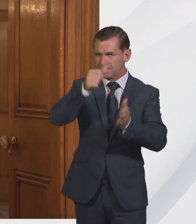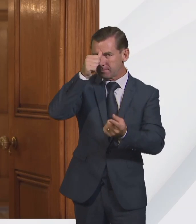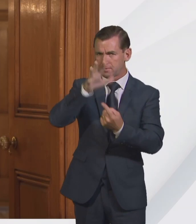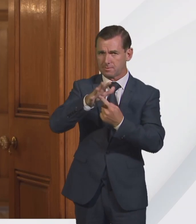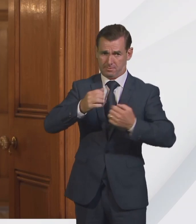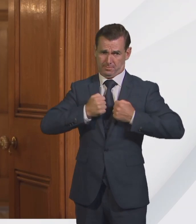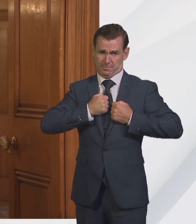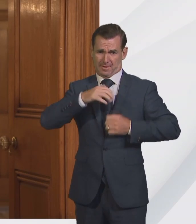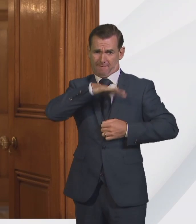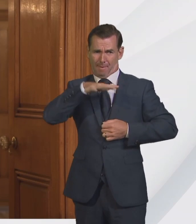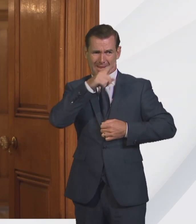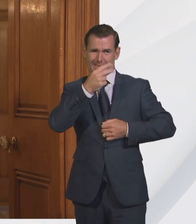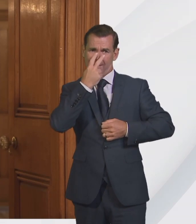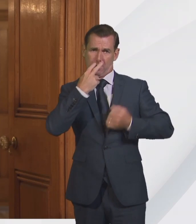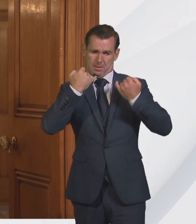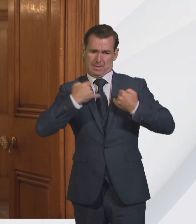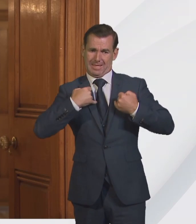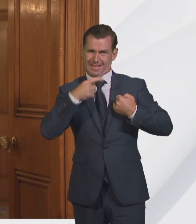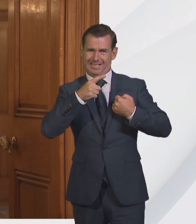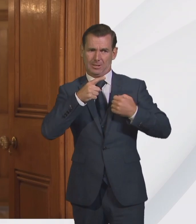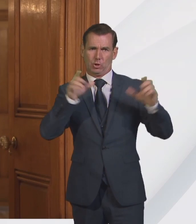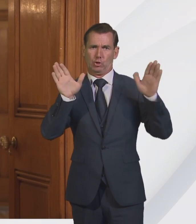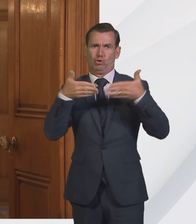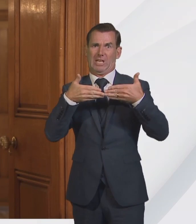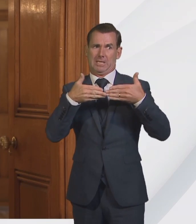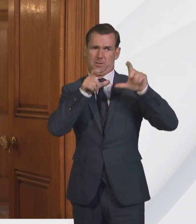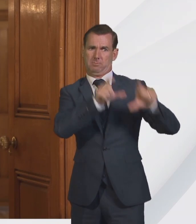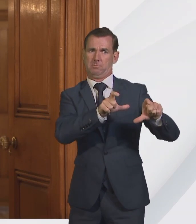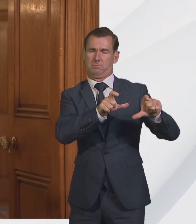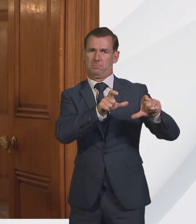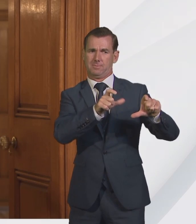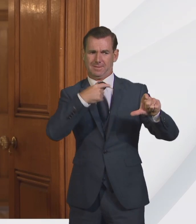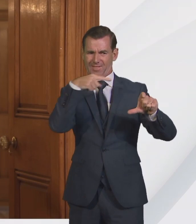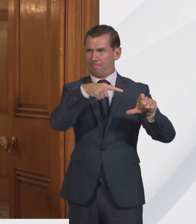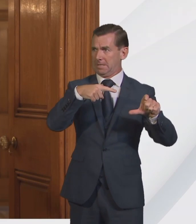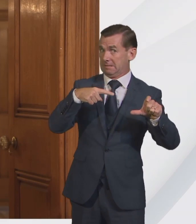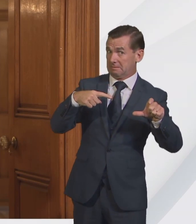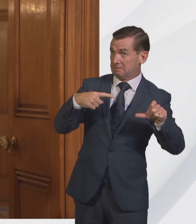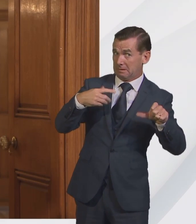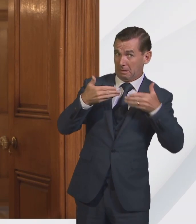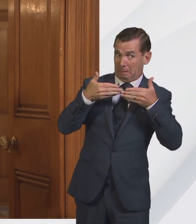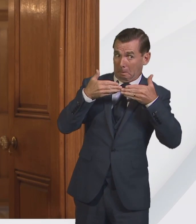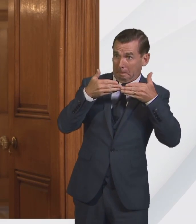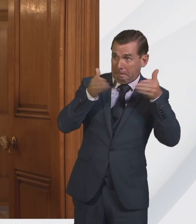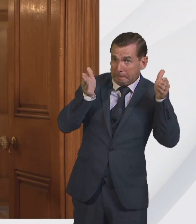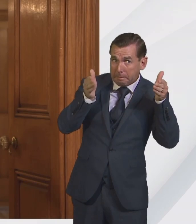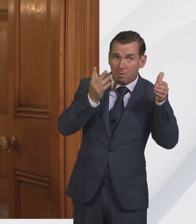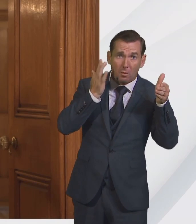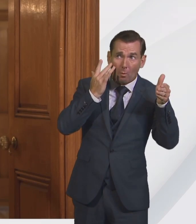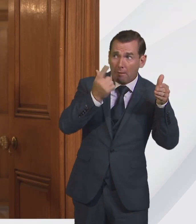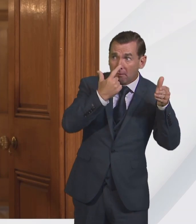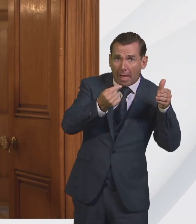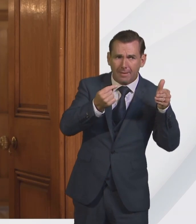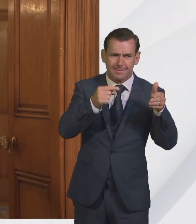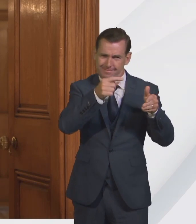shielding, the worry that they have and the confidence and the reassurance they want in order to be able to take those